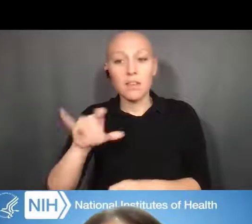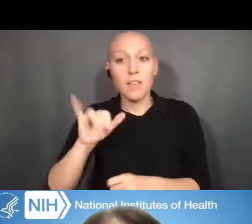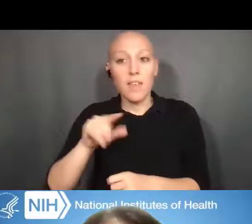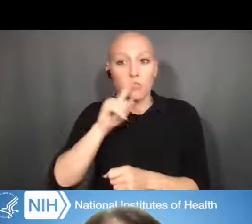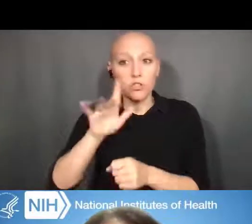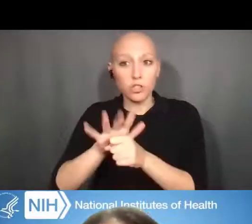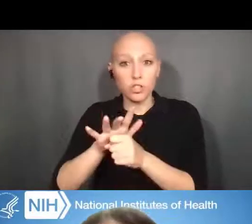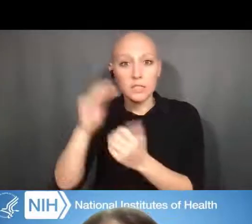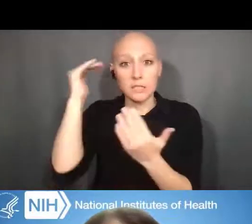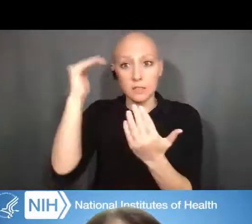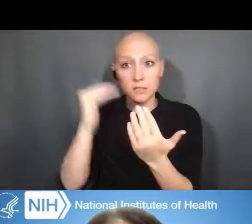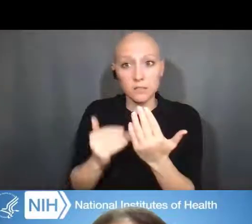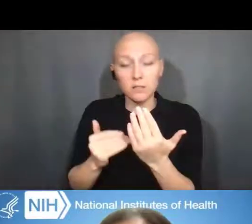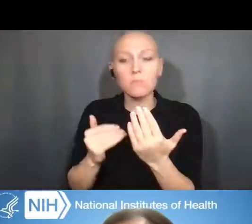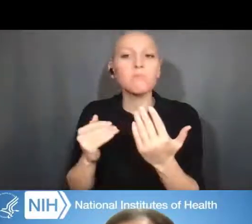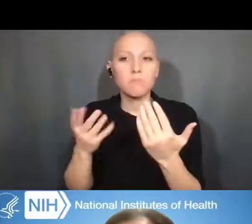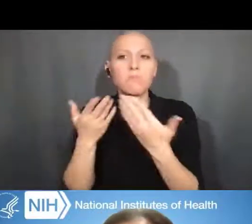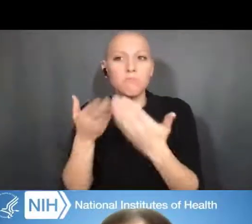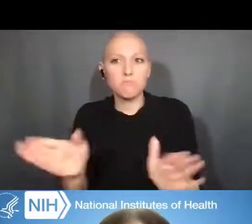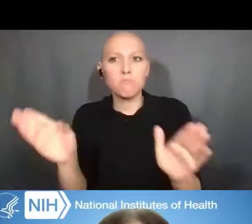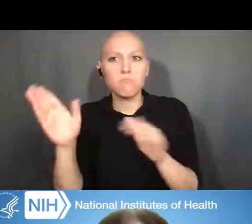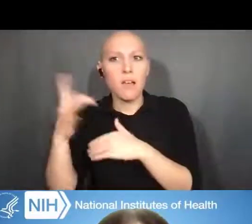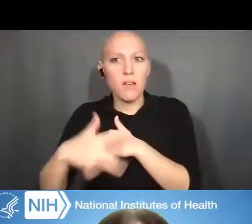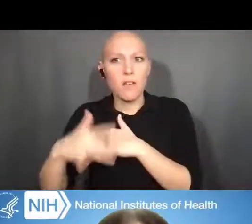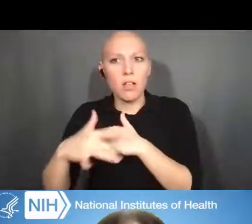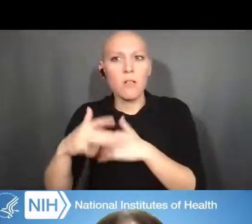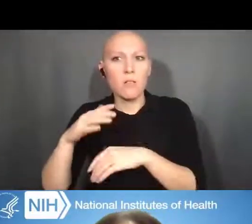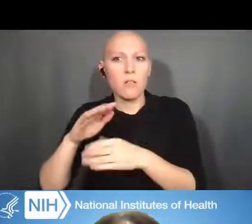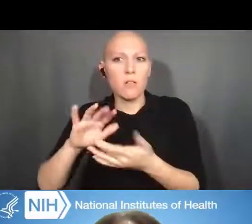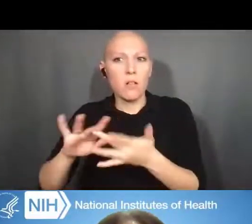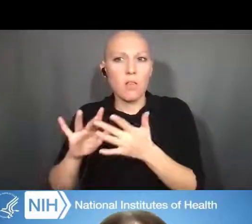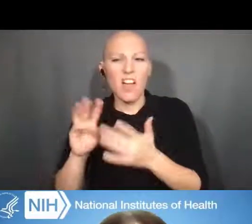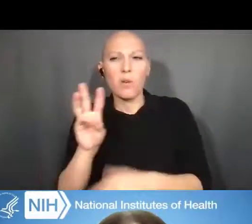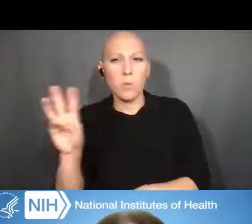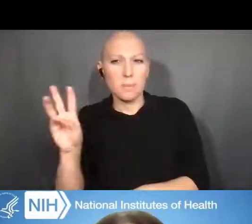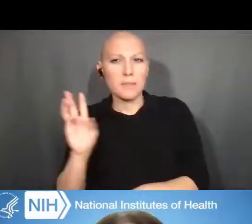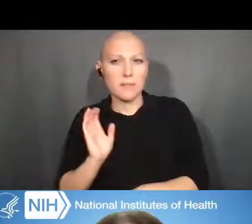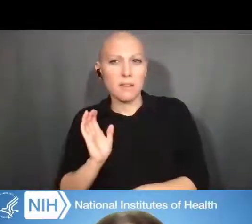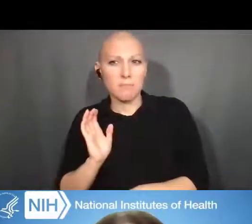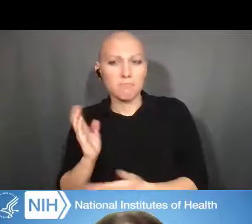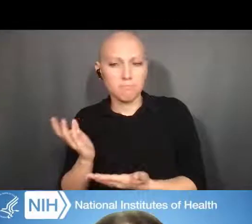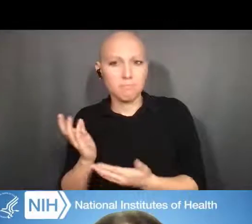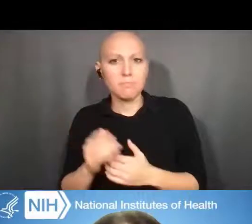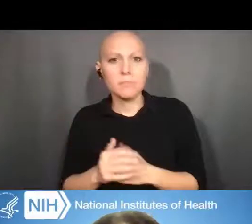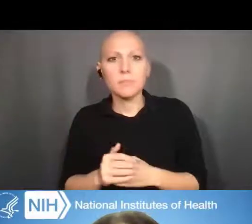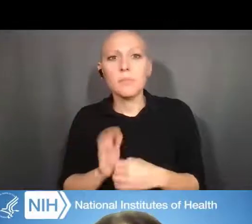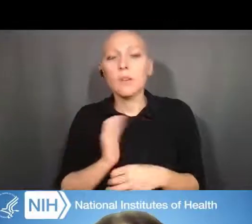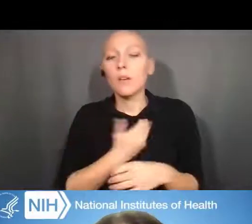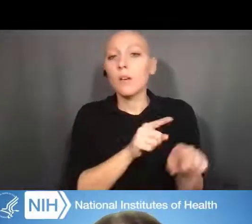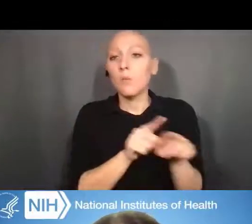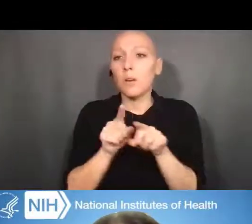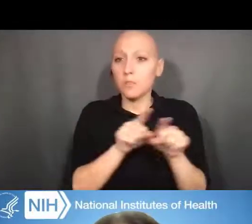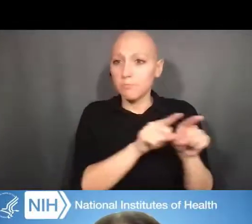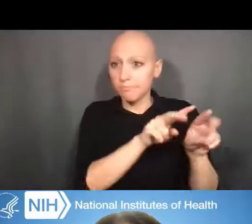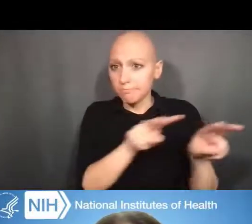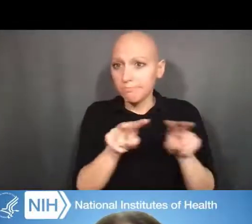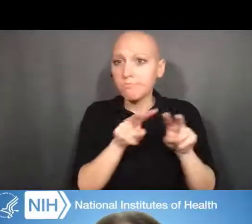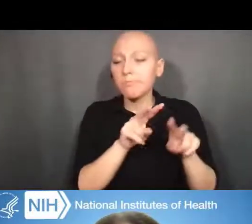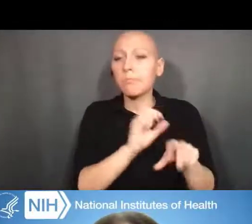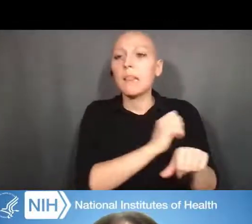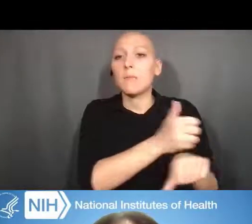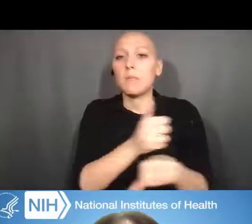assured institutions publicly available on our website. We also oversee implementation of the PHS